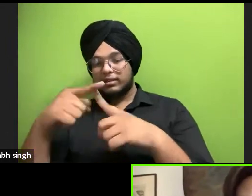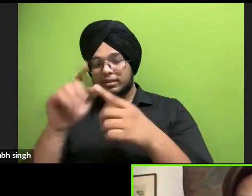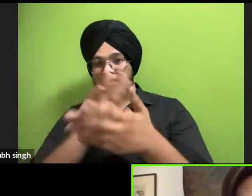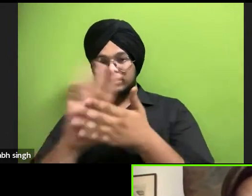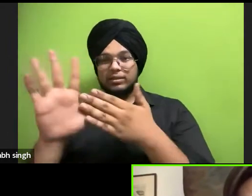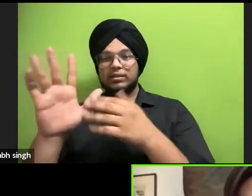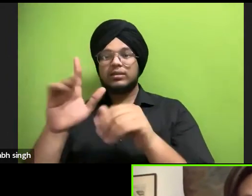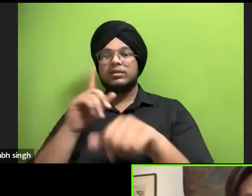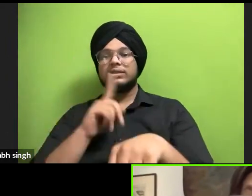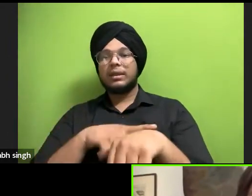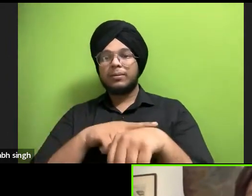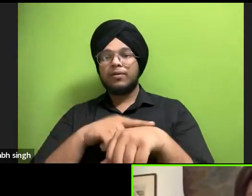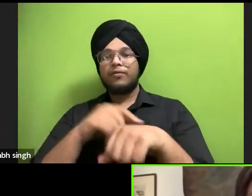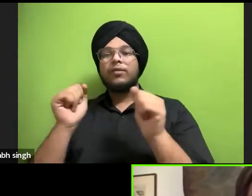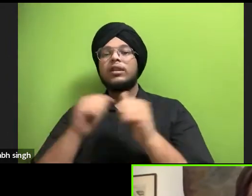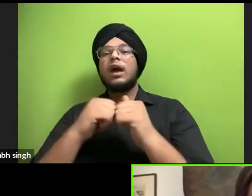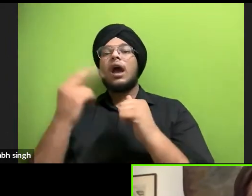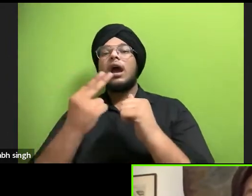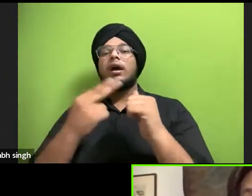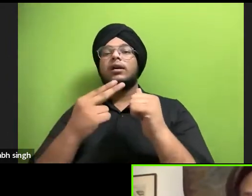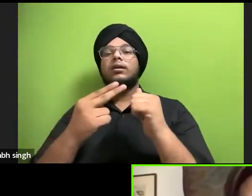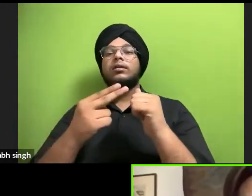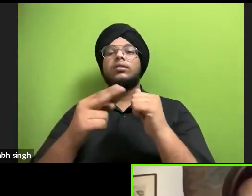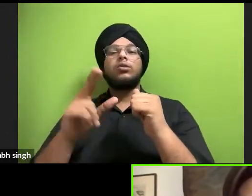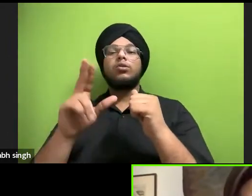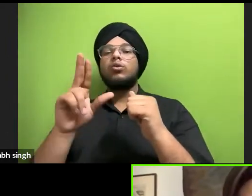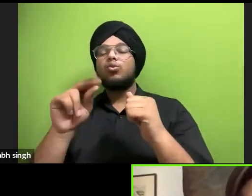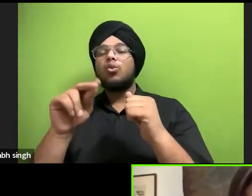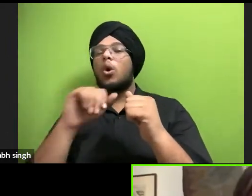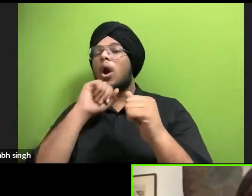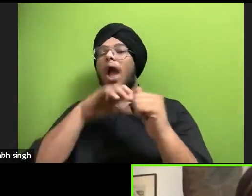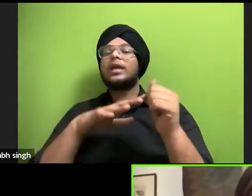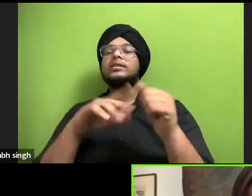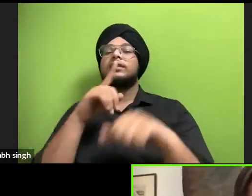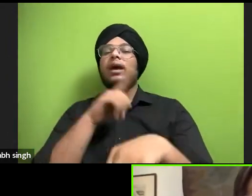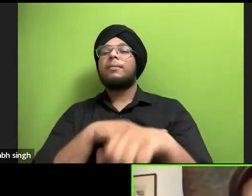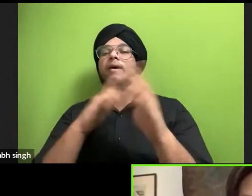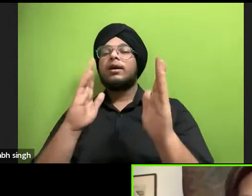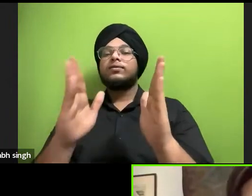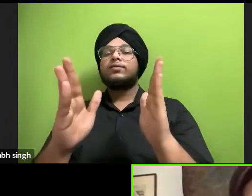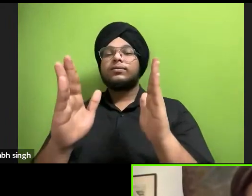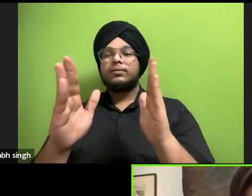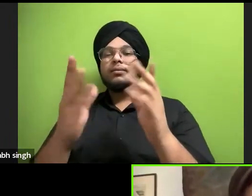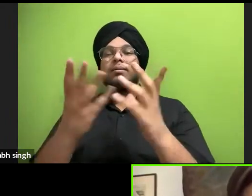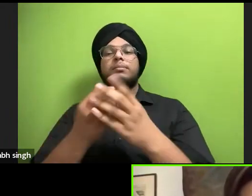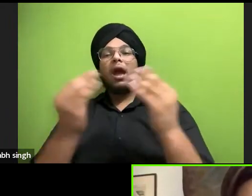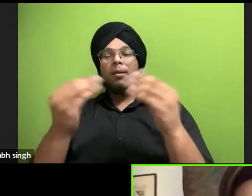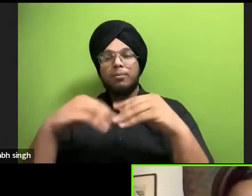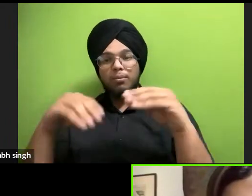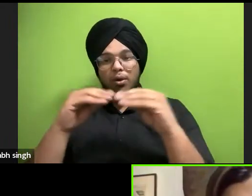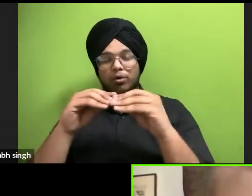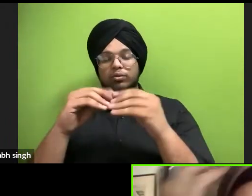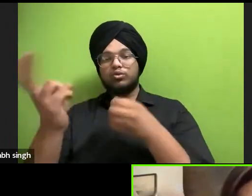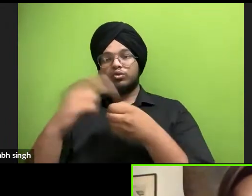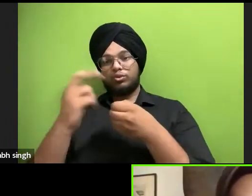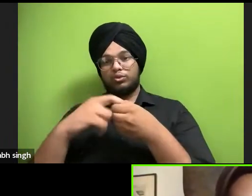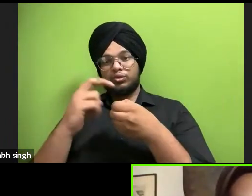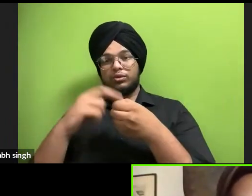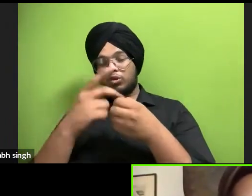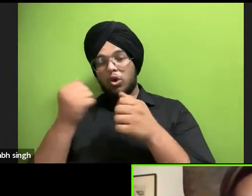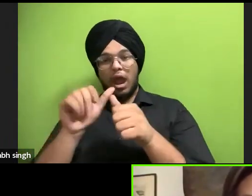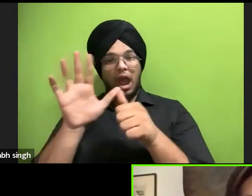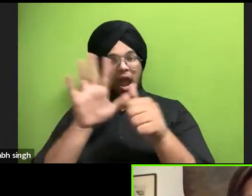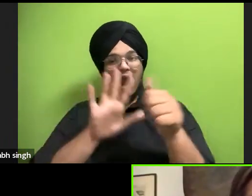with art. There are no Asian institutions doing this. So I hope many more will join, because Asia is half